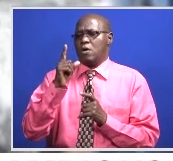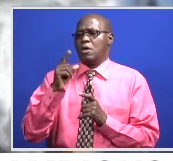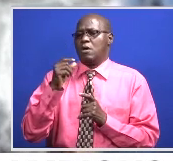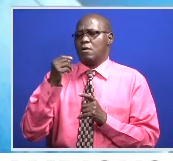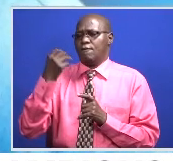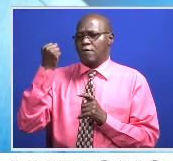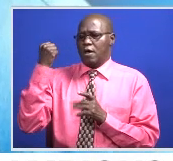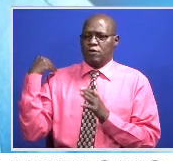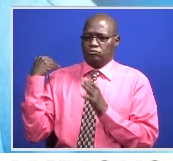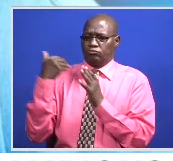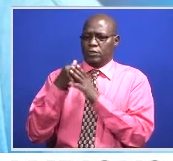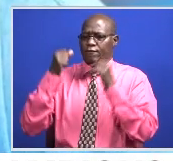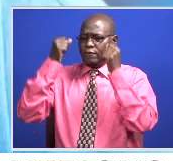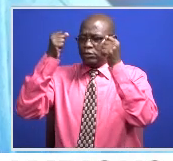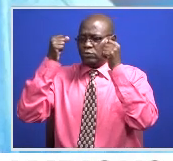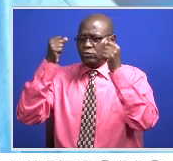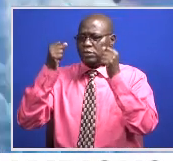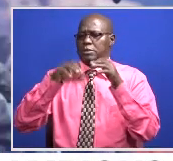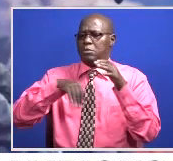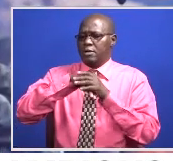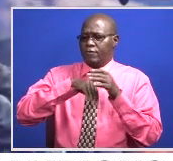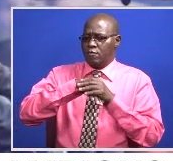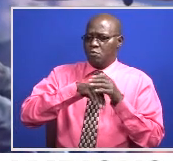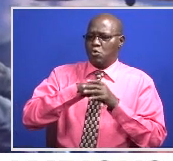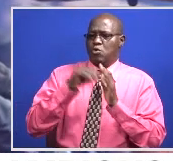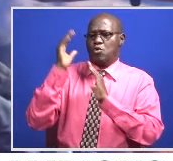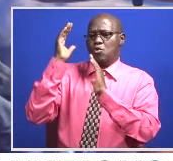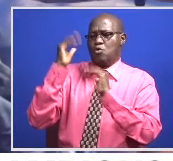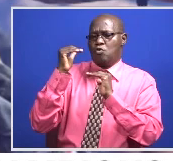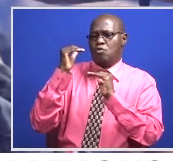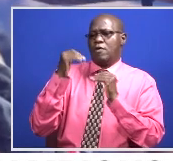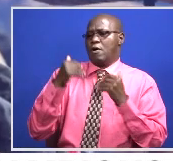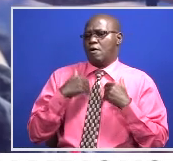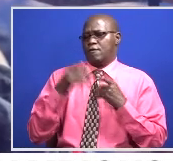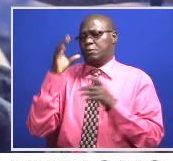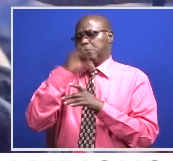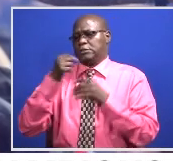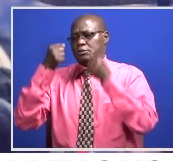titles, and their victory ends Liverpool's hopes of a unique quadruple of trophies.